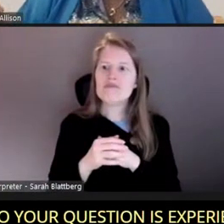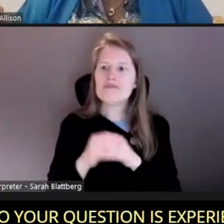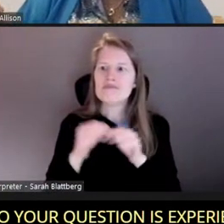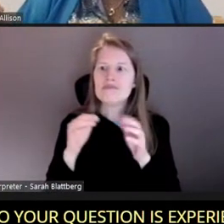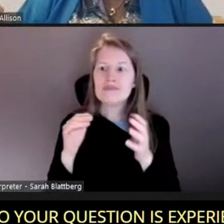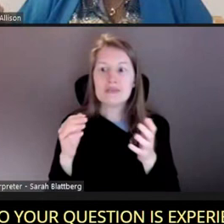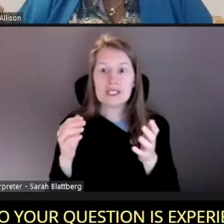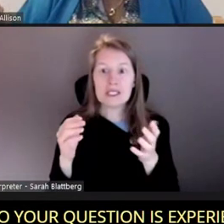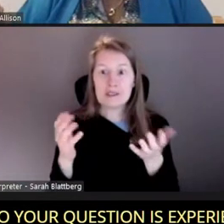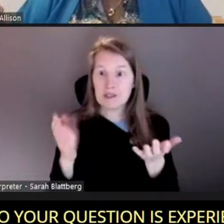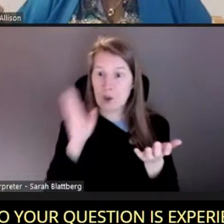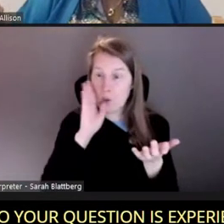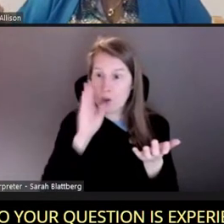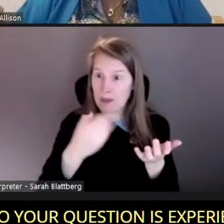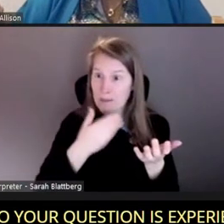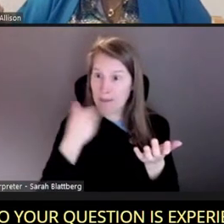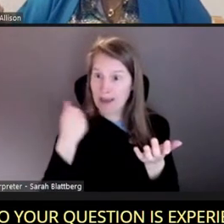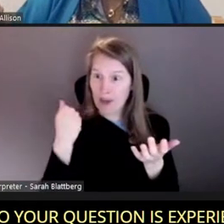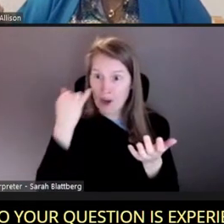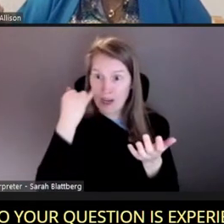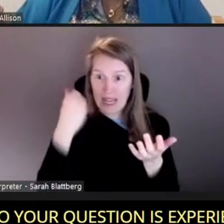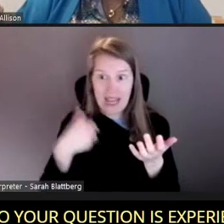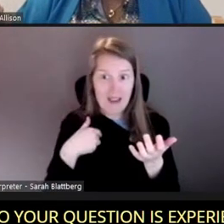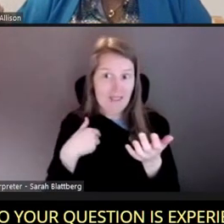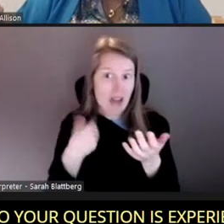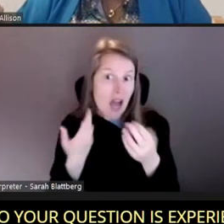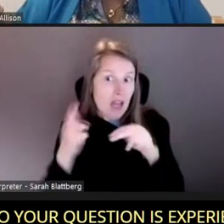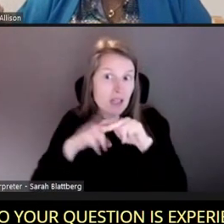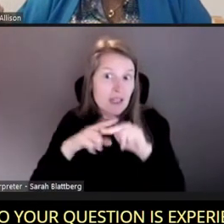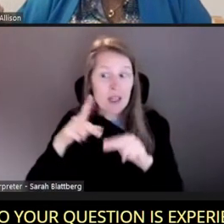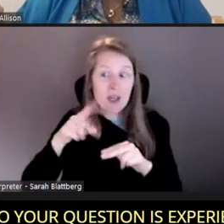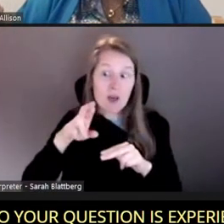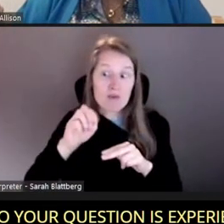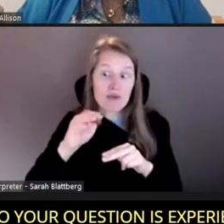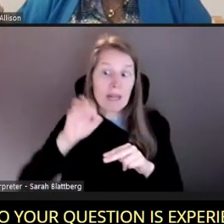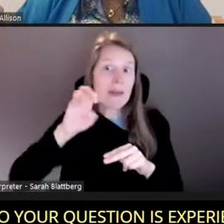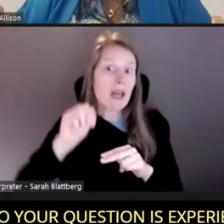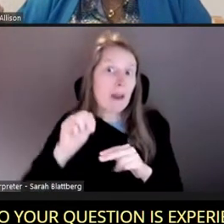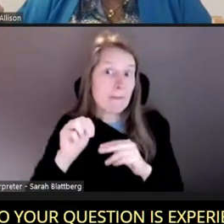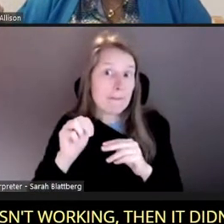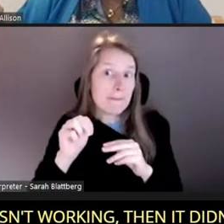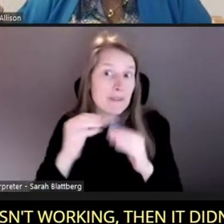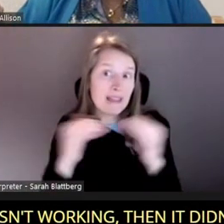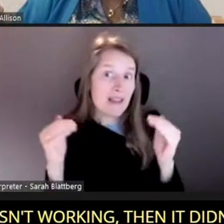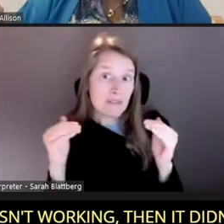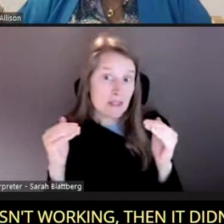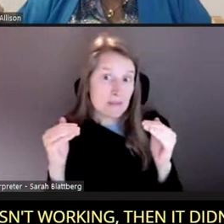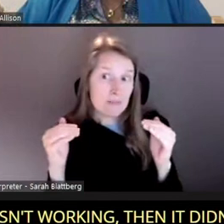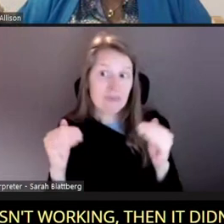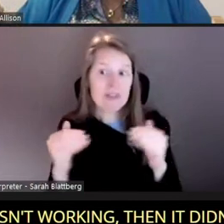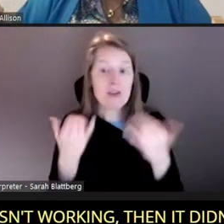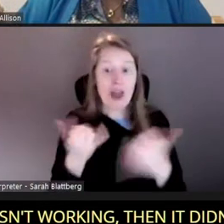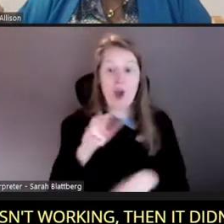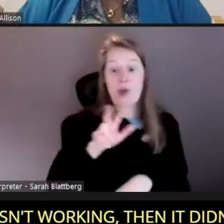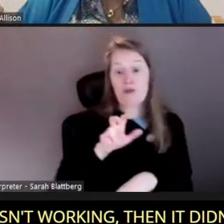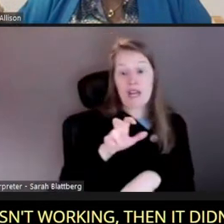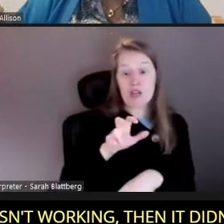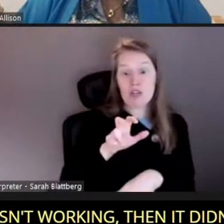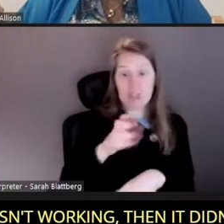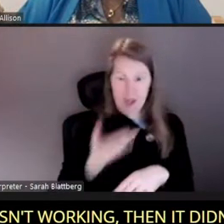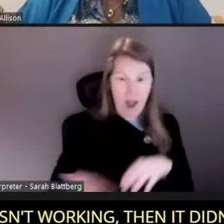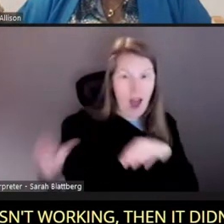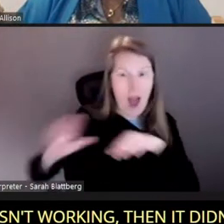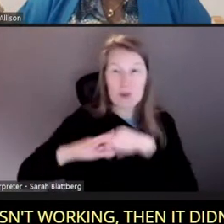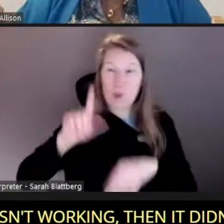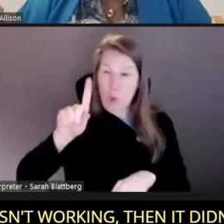would it be better if I subscribing to your more premium package? You know, can you tell me if I jumped from 300 megabits per second to a